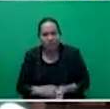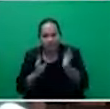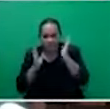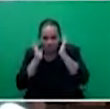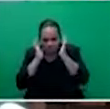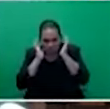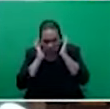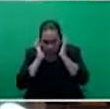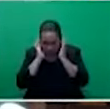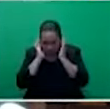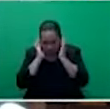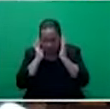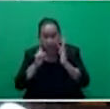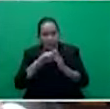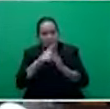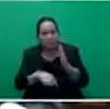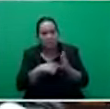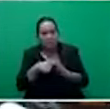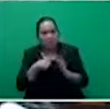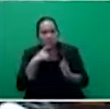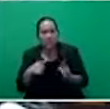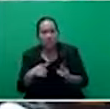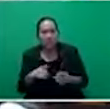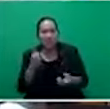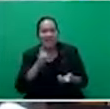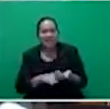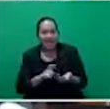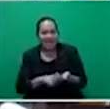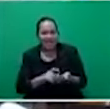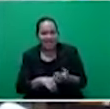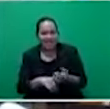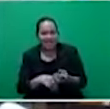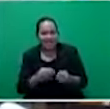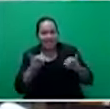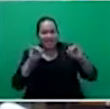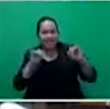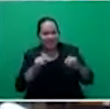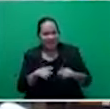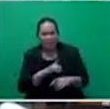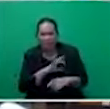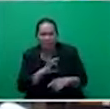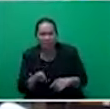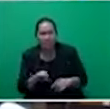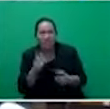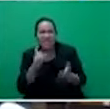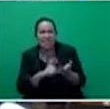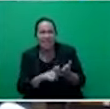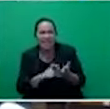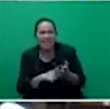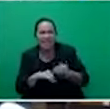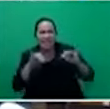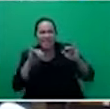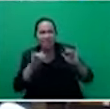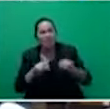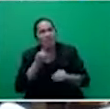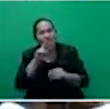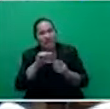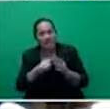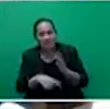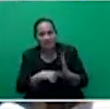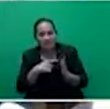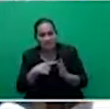Lankan crisis as a debt crisis, because it suits their narrative. It is in fact not a debt issue. In fact, Mr. Speaker, sir, the Sri